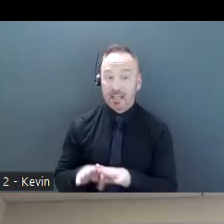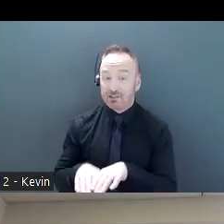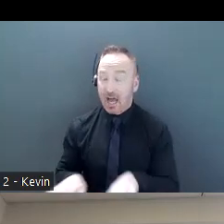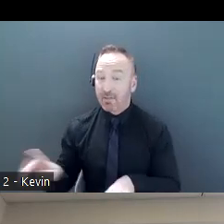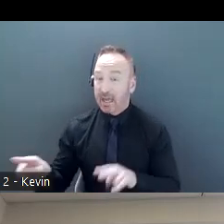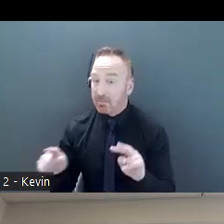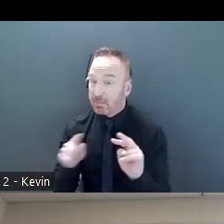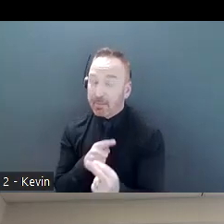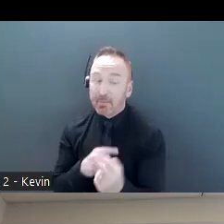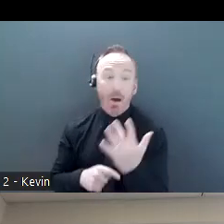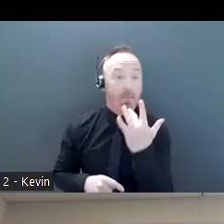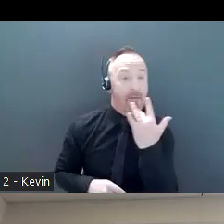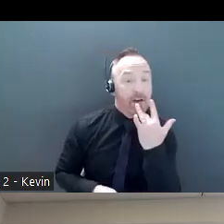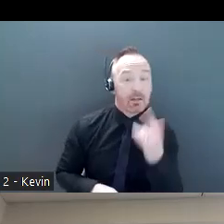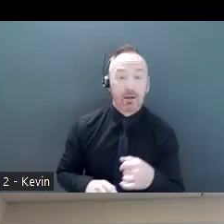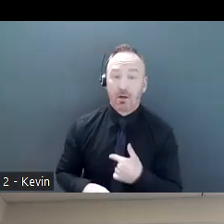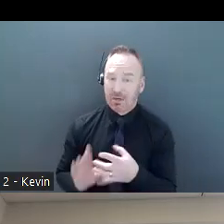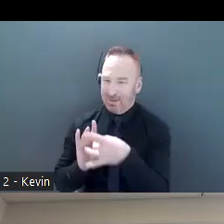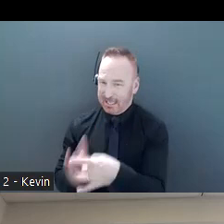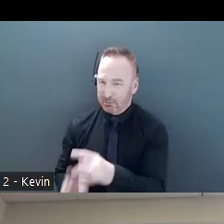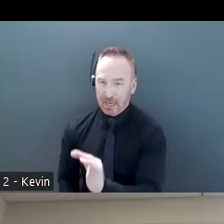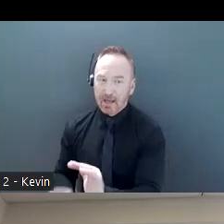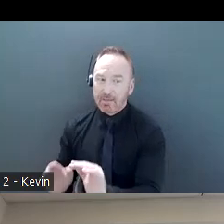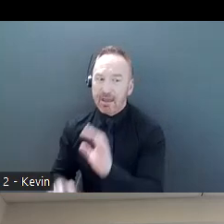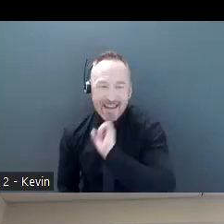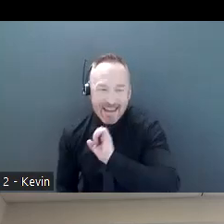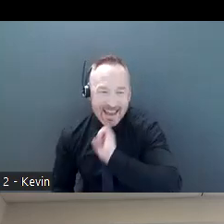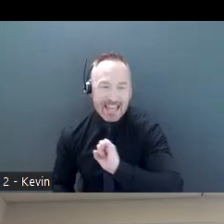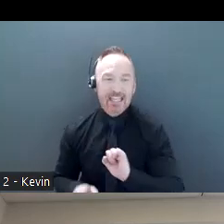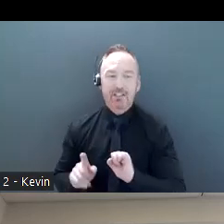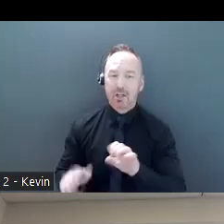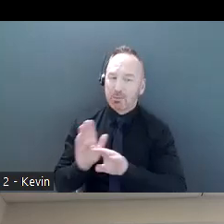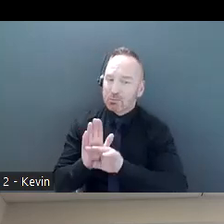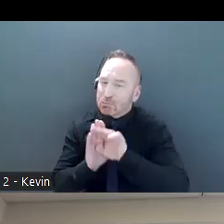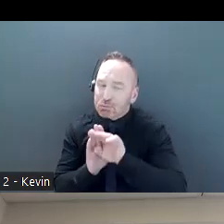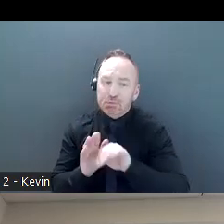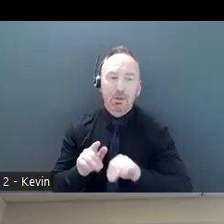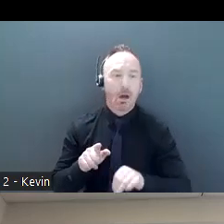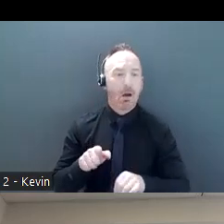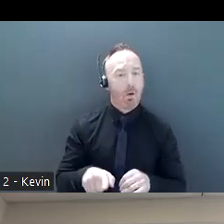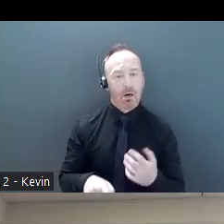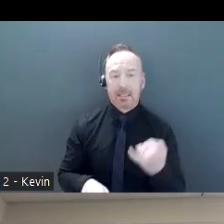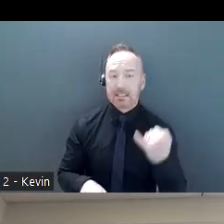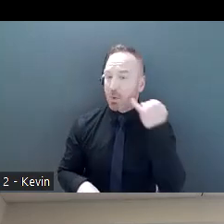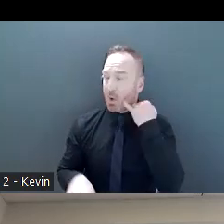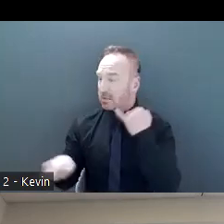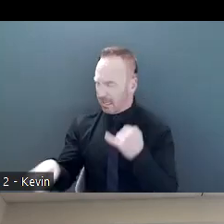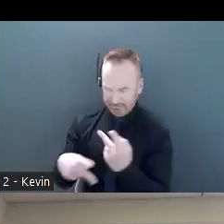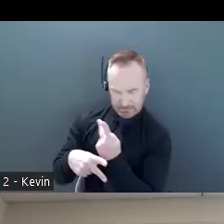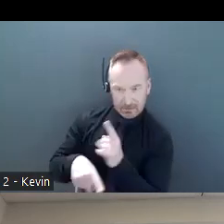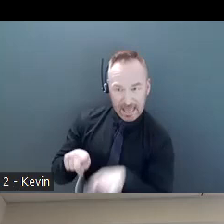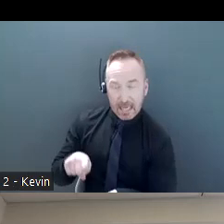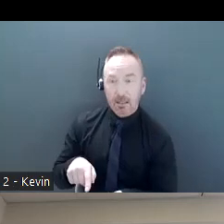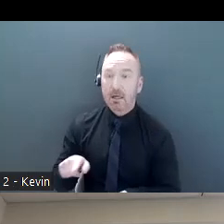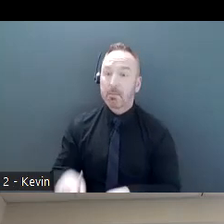unless they cannot be ascertained. Child's views and preferences can be important, but it also can be taken with a grain of salt. Because